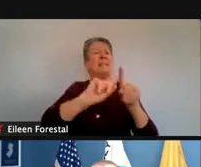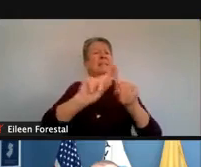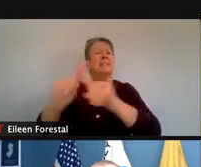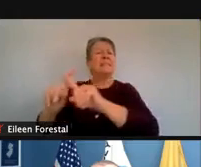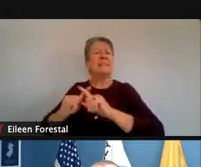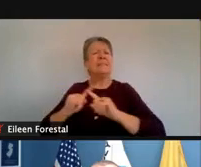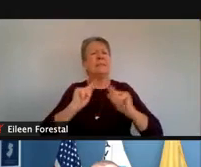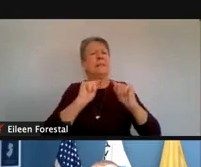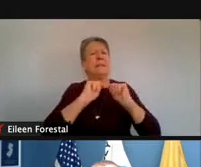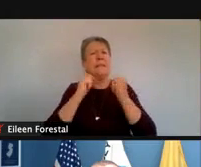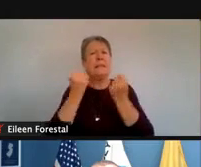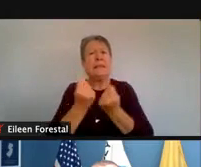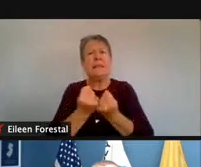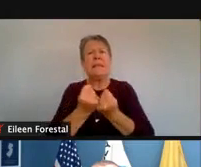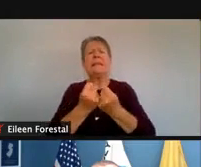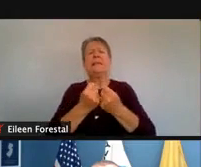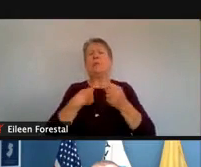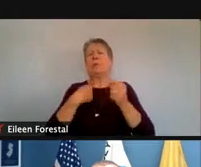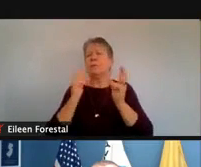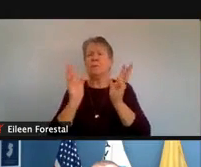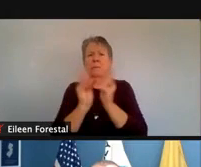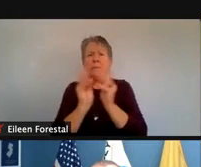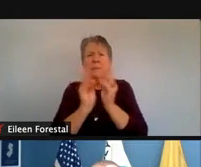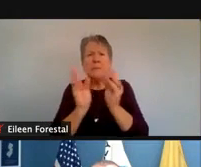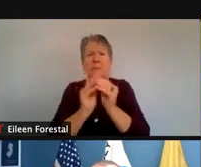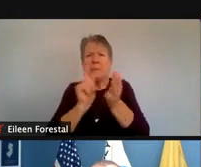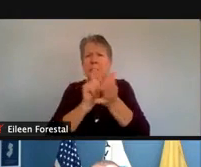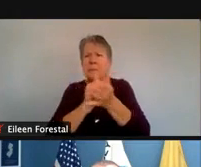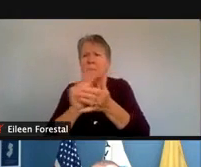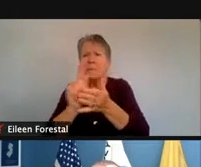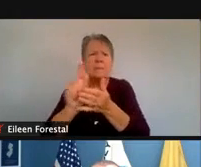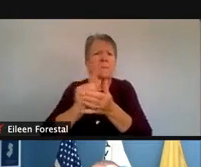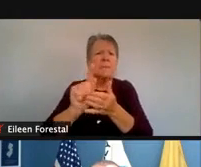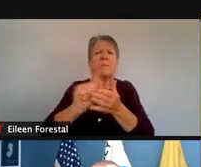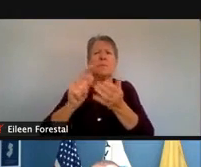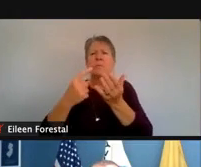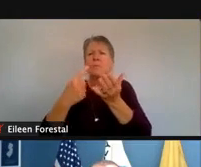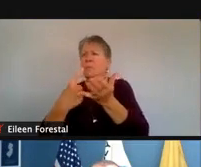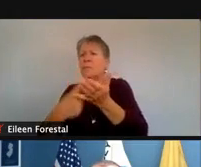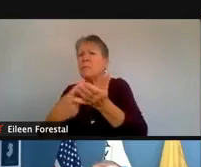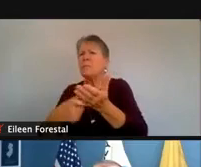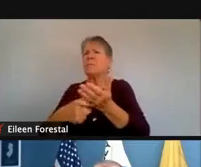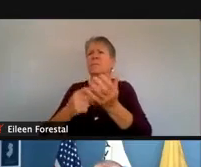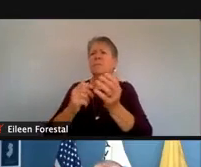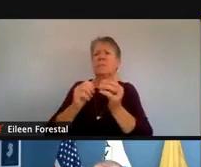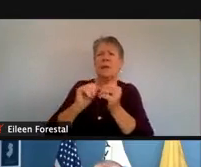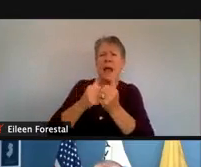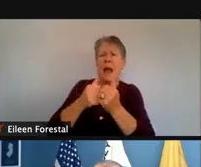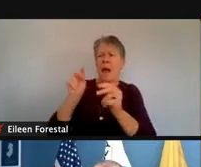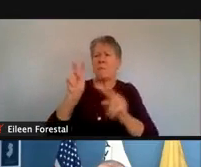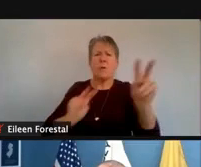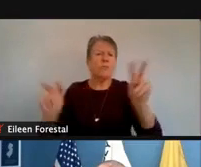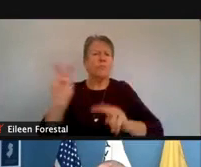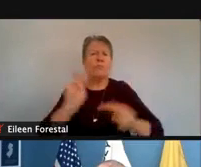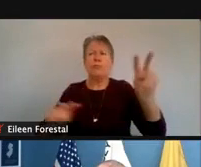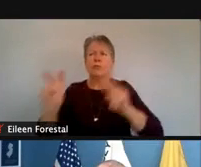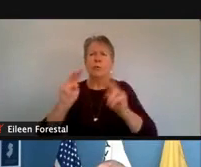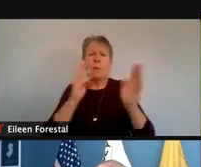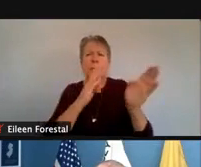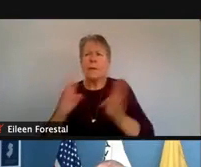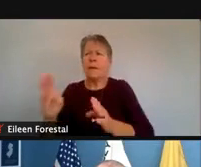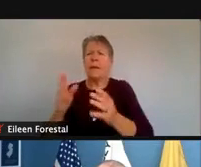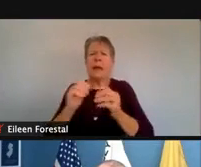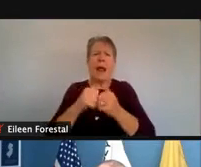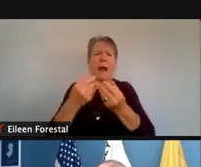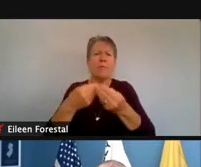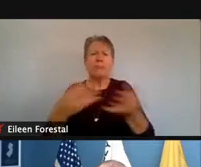vaccine development and ensure that all discussions are made through the lens of equity. The PAC convened in March